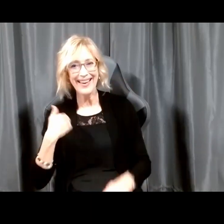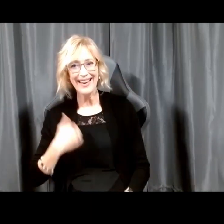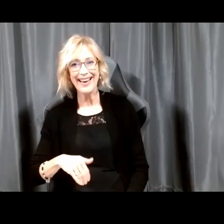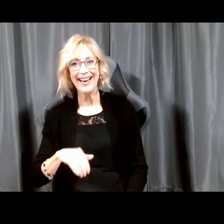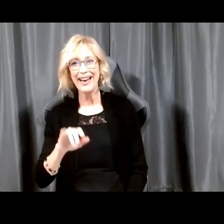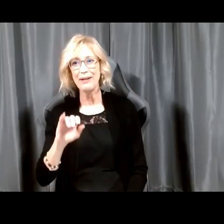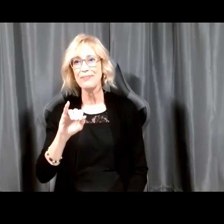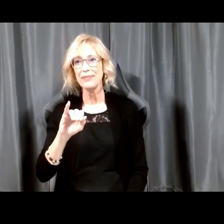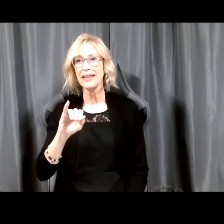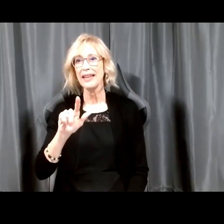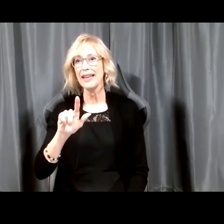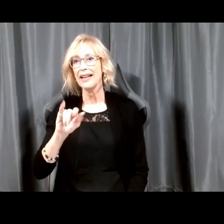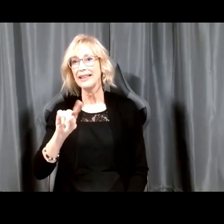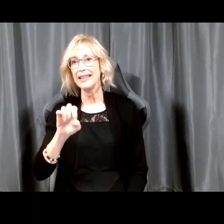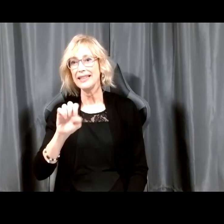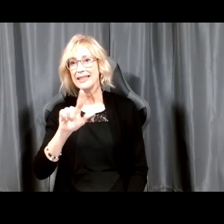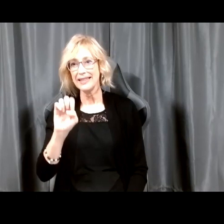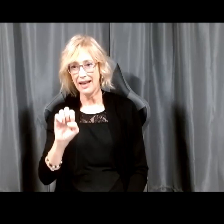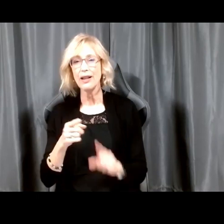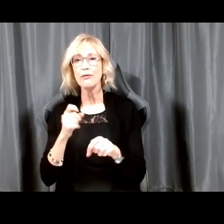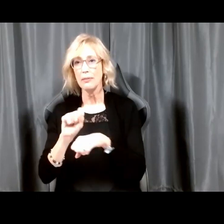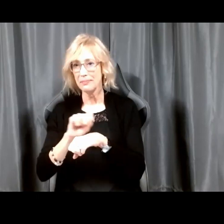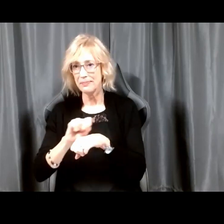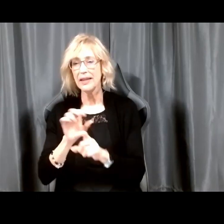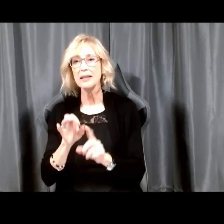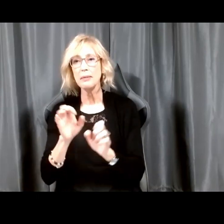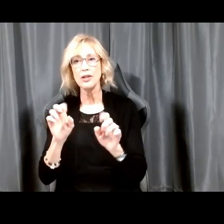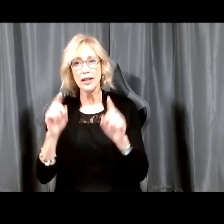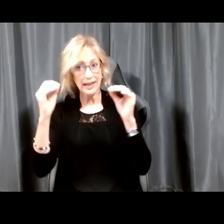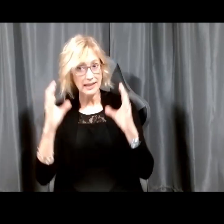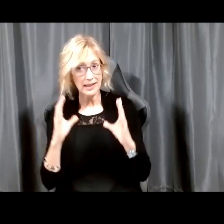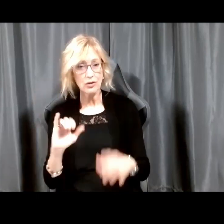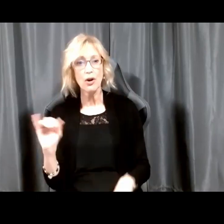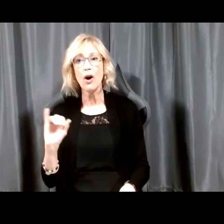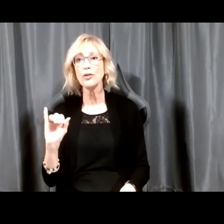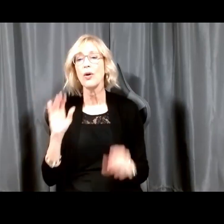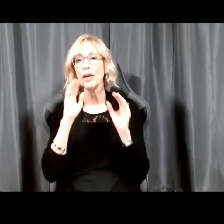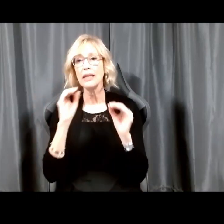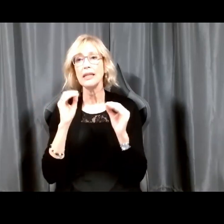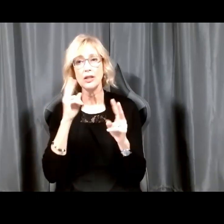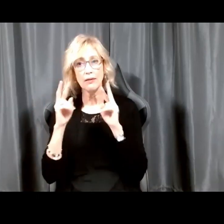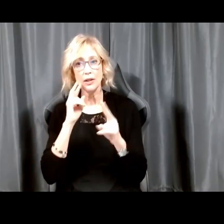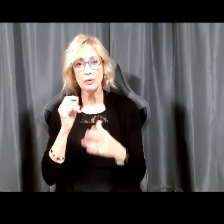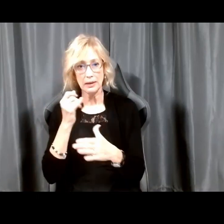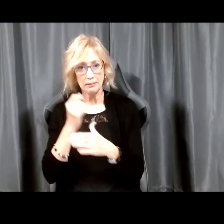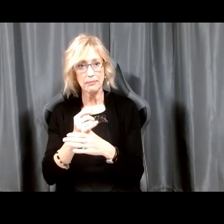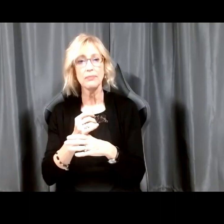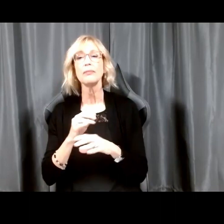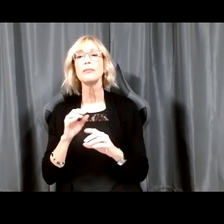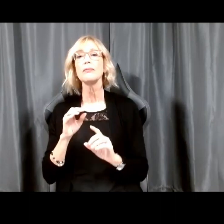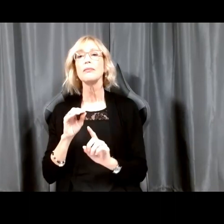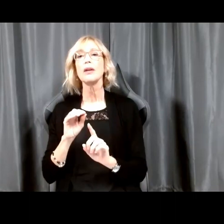Maris. I'm from Saipan. I'm a special education teacher, also a teacher of the visually impaired and an orientation and